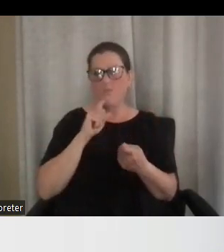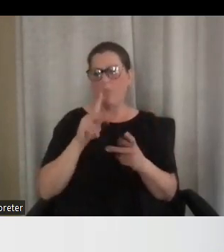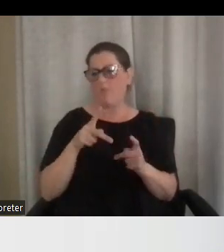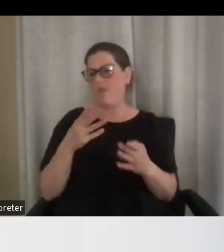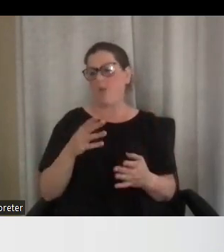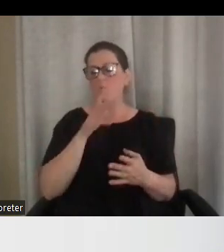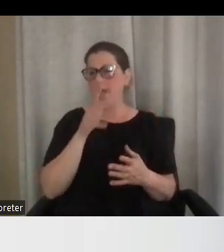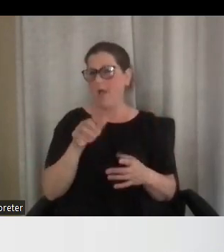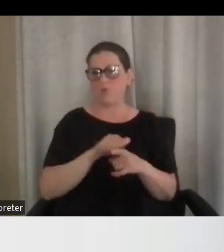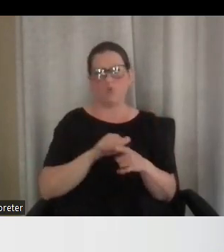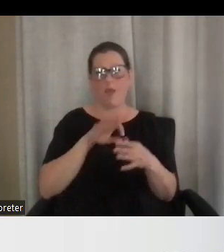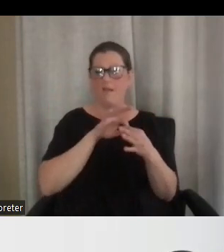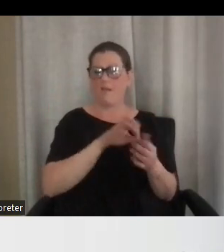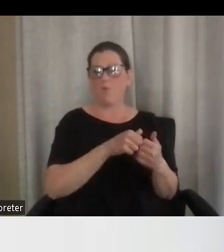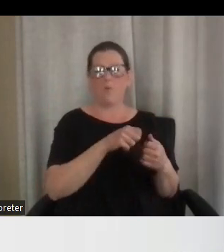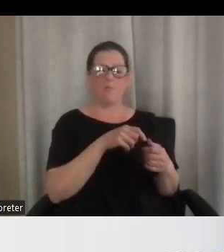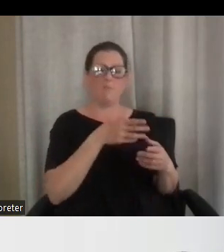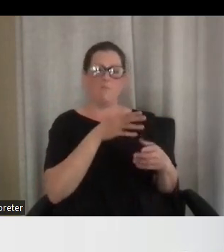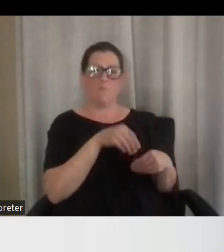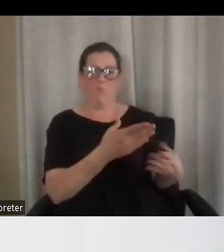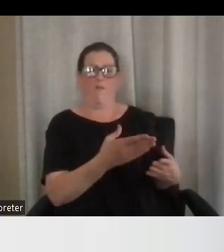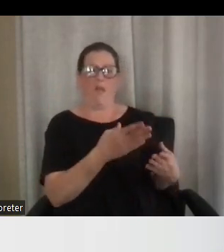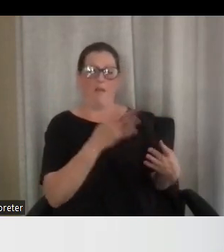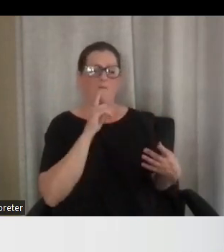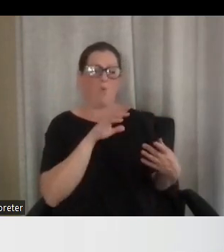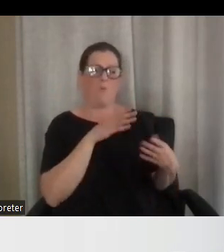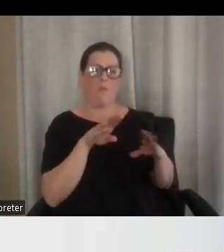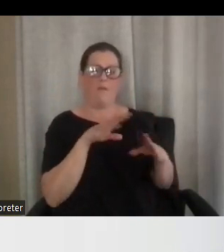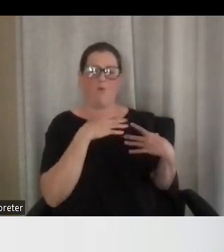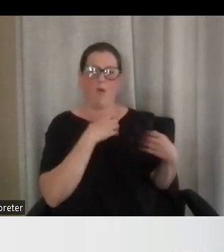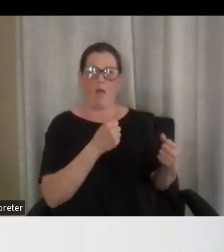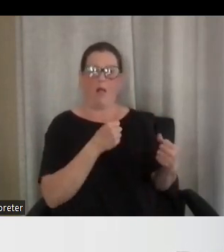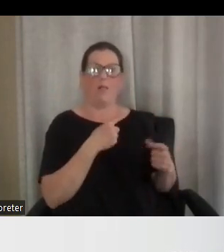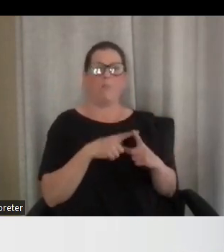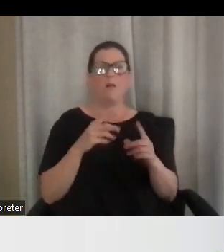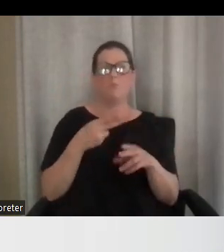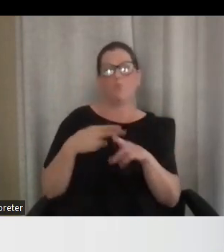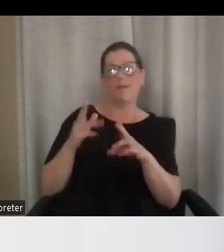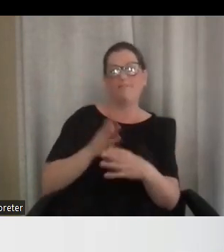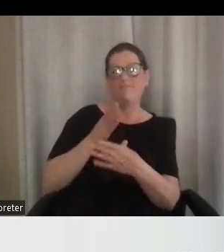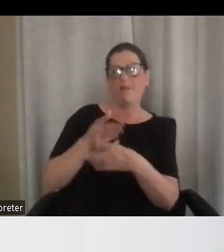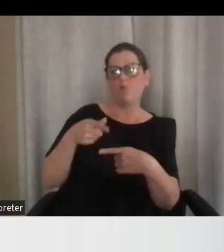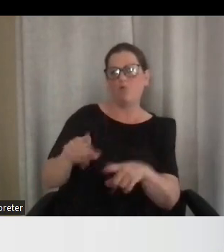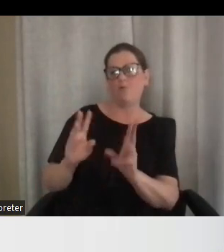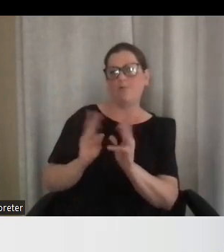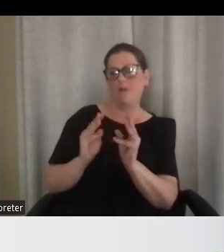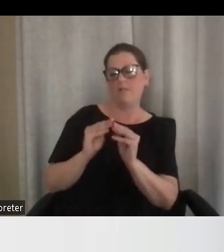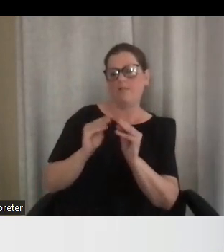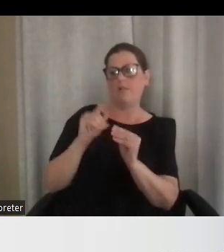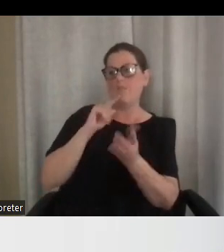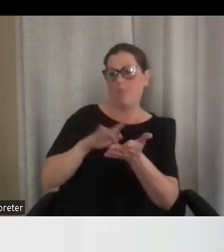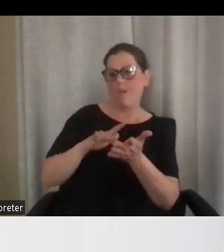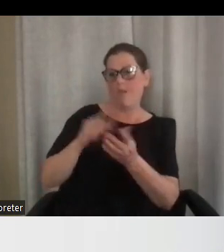as behavioral health providers, and also providing brief interventions in session, again, especially for those medical providers who